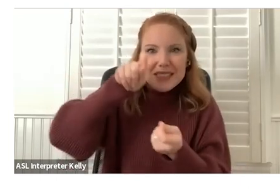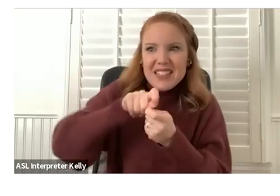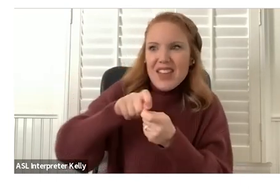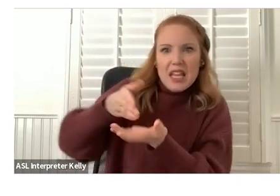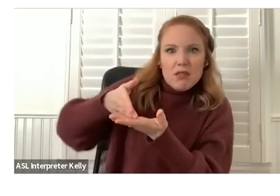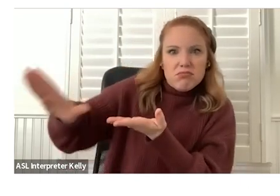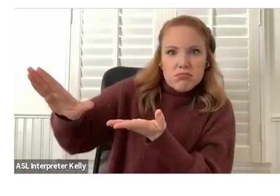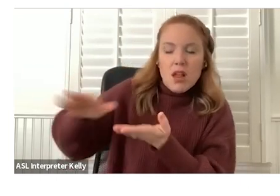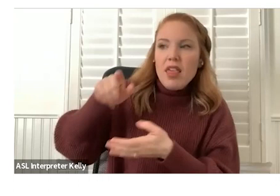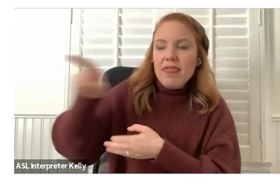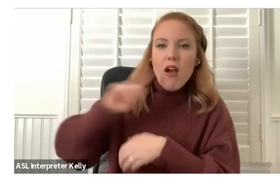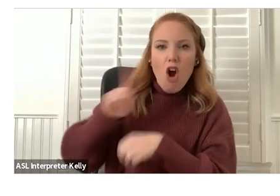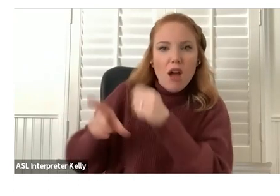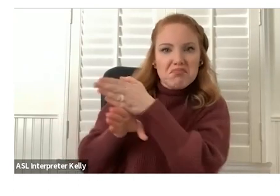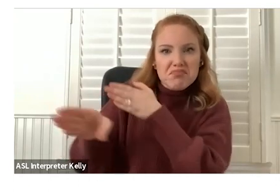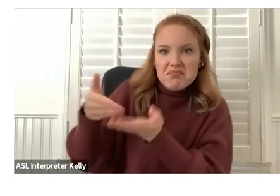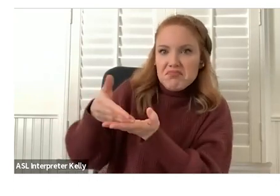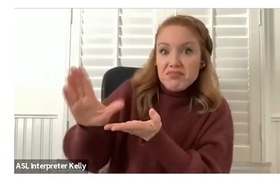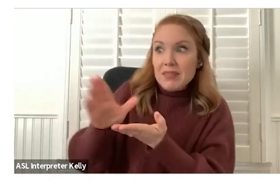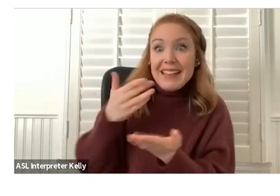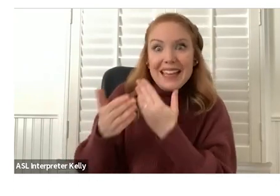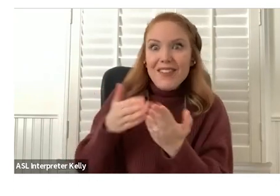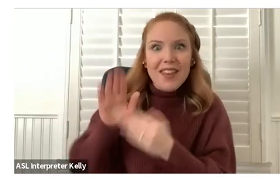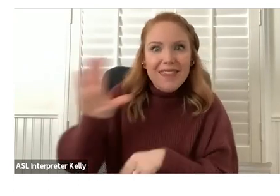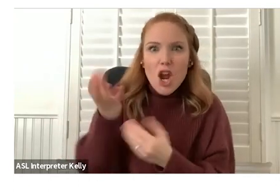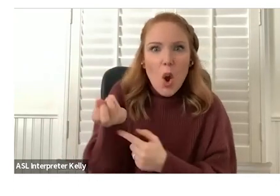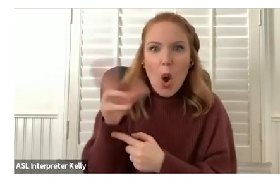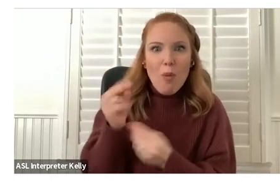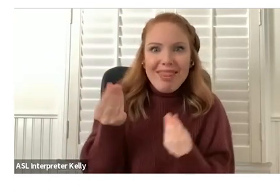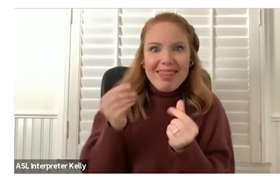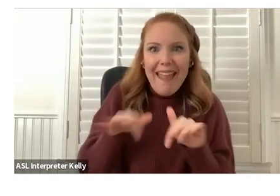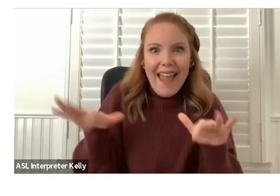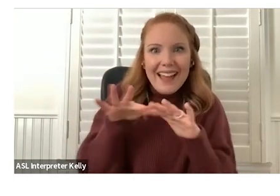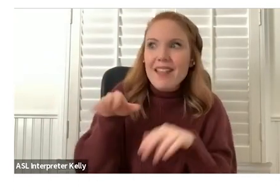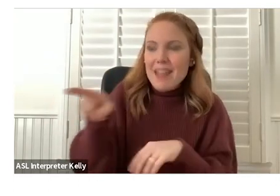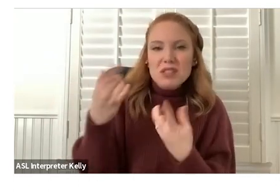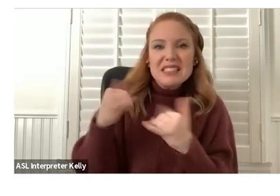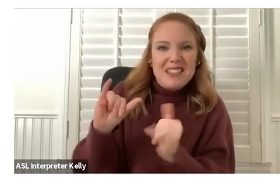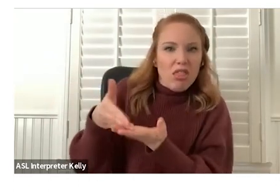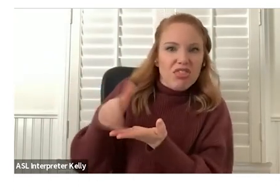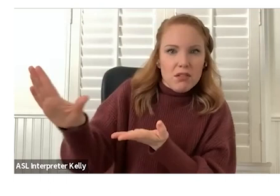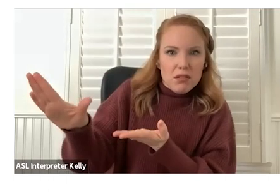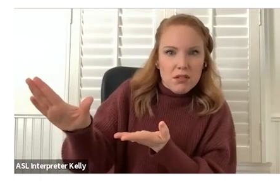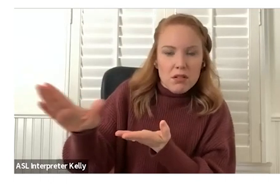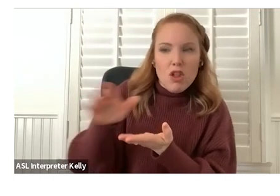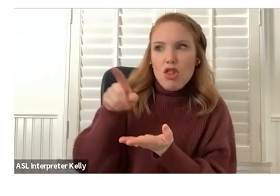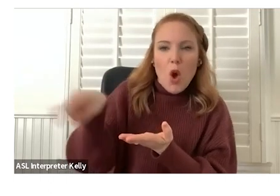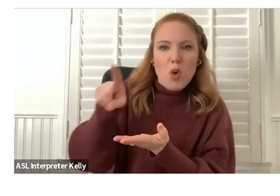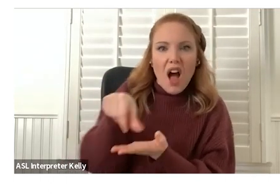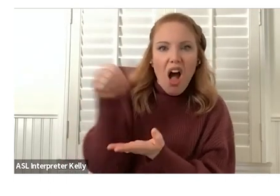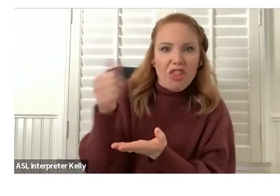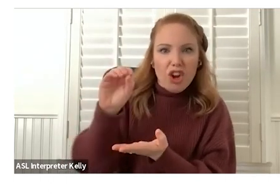through which to position itself. So if I want to place myself on top, I have to have somebody else I'm projecting this image